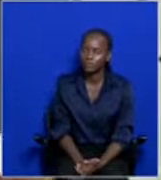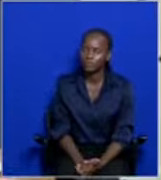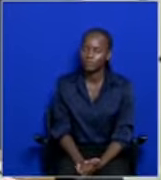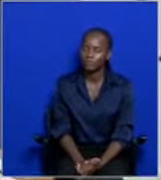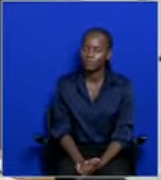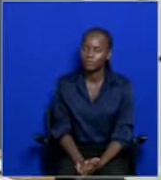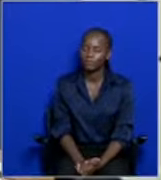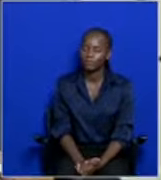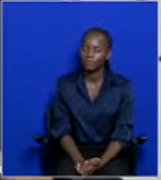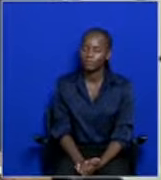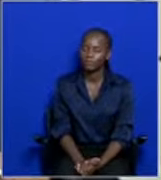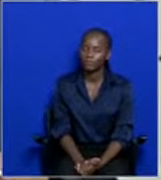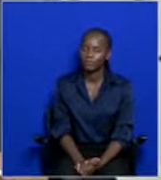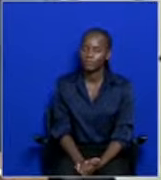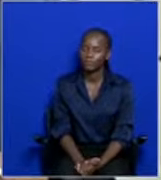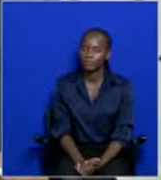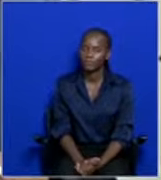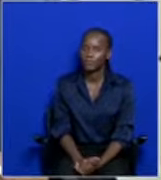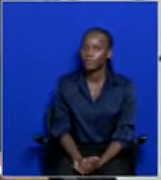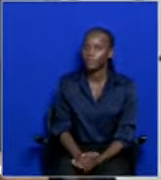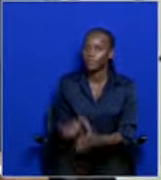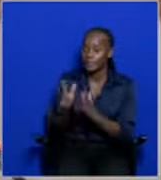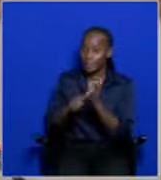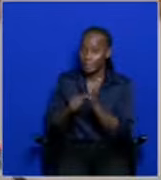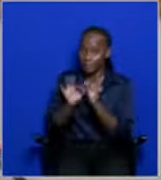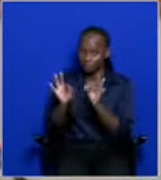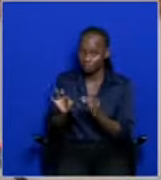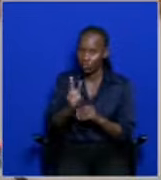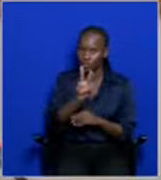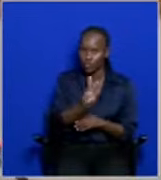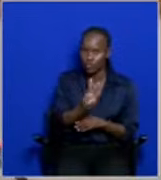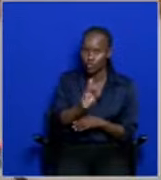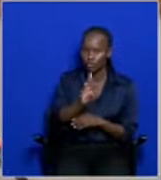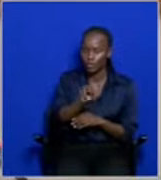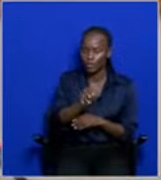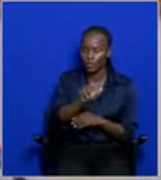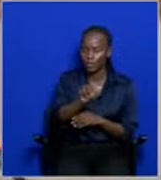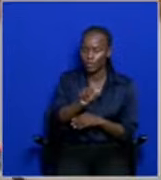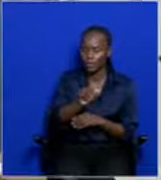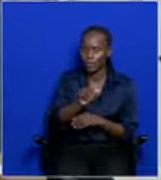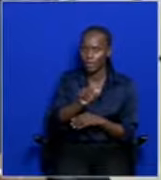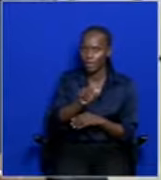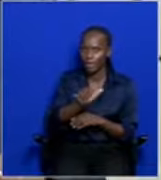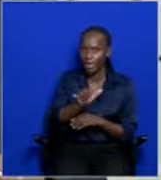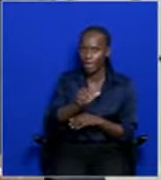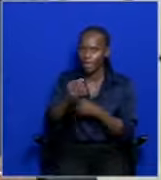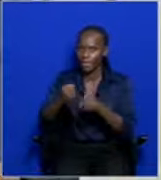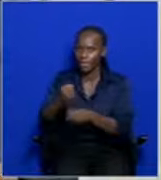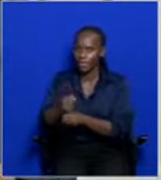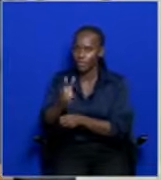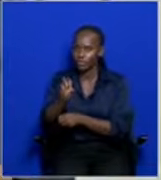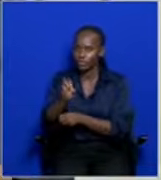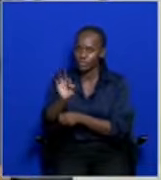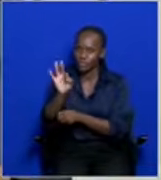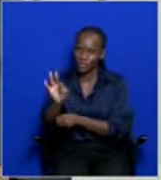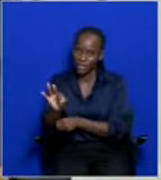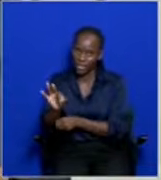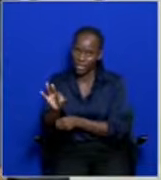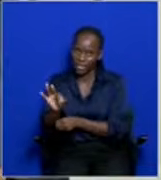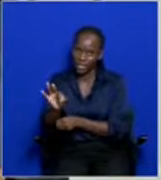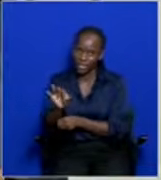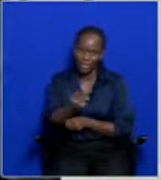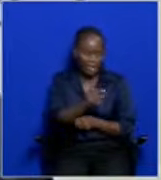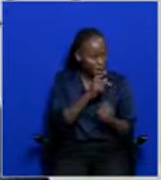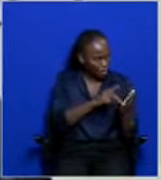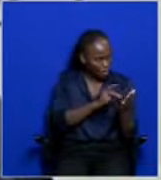2 May 2023. And that is at page 280. Yes, I 280. say it is certified on the 2nd